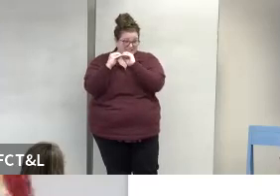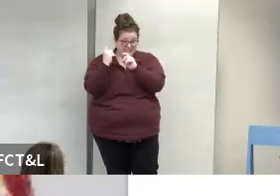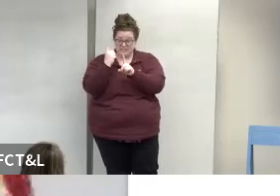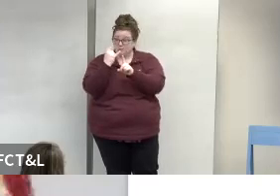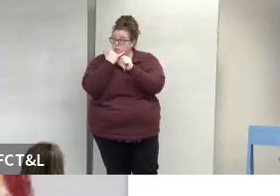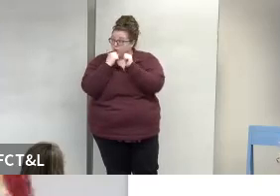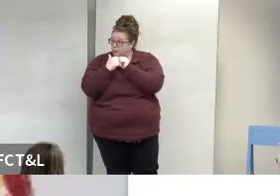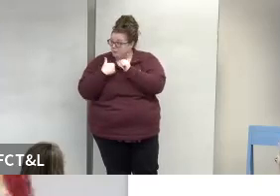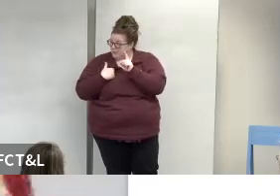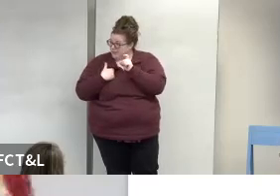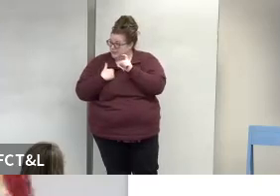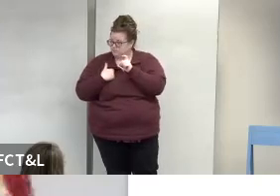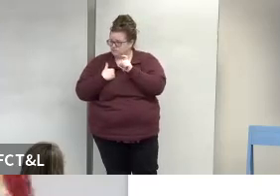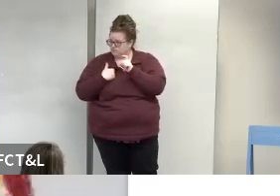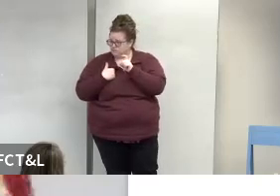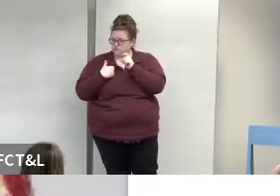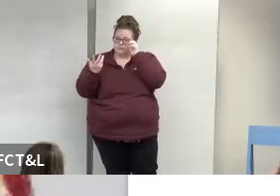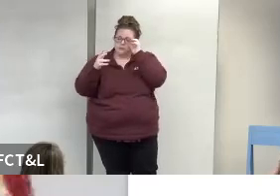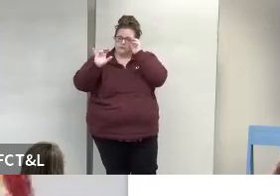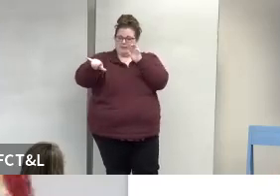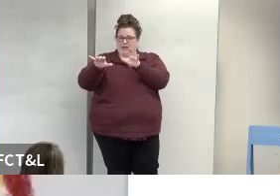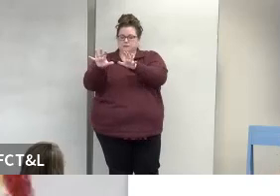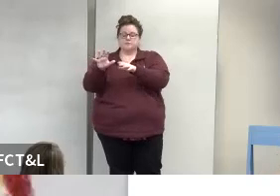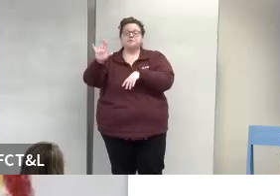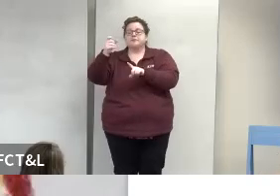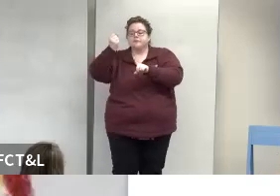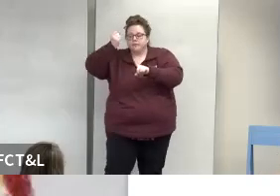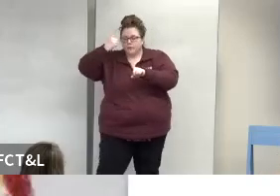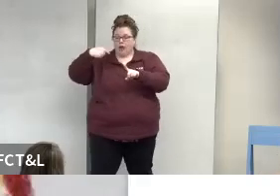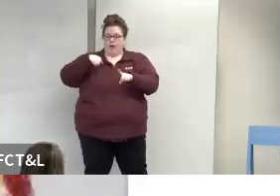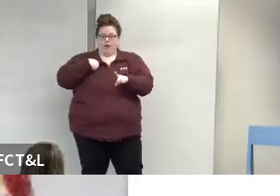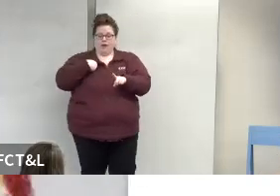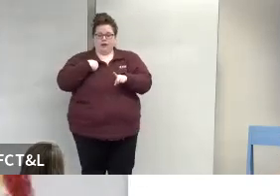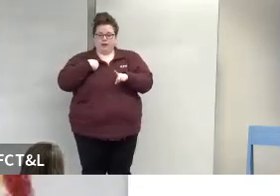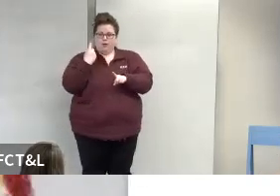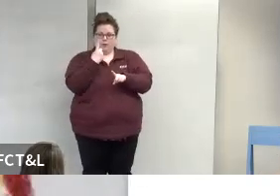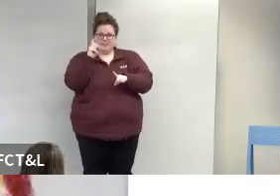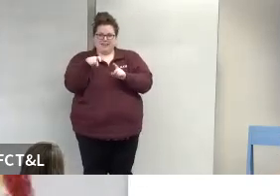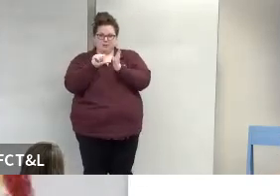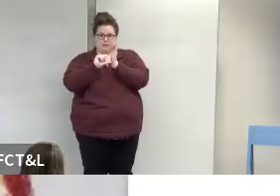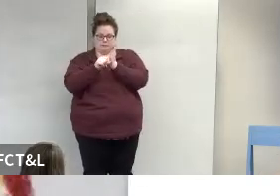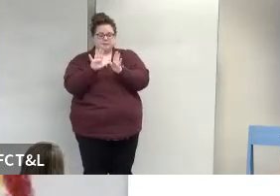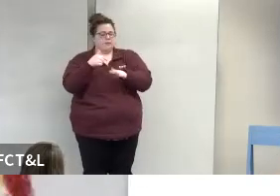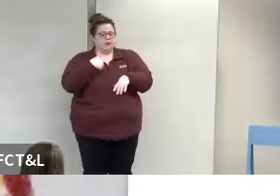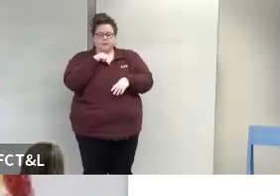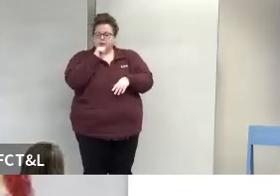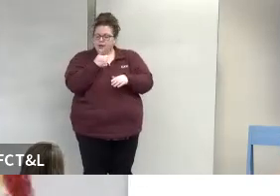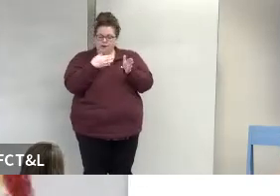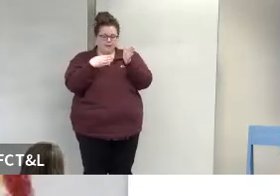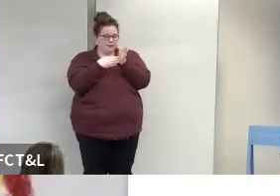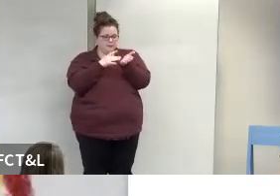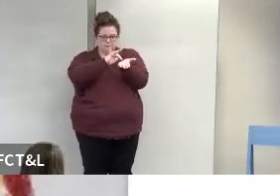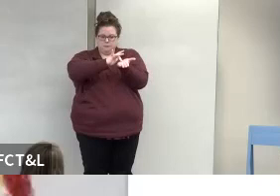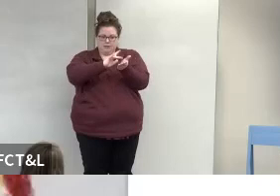hope you can get that fixed. So anytime those type of comments are made in well intent, I always have